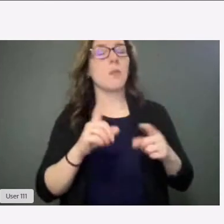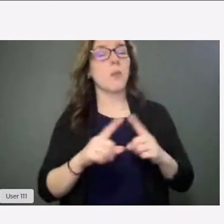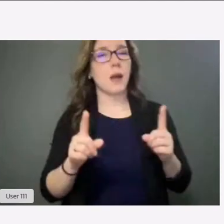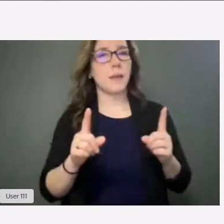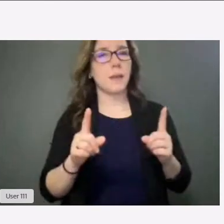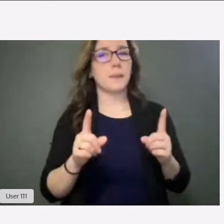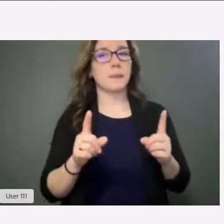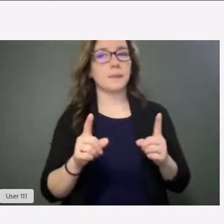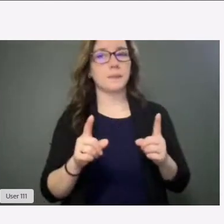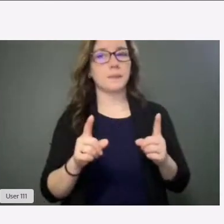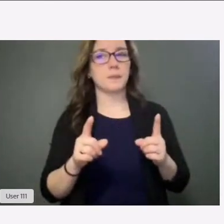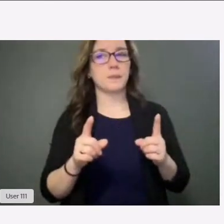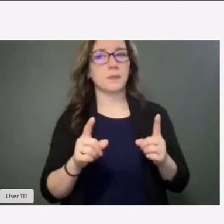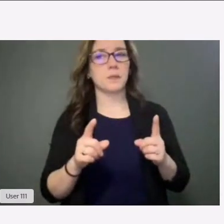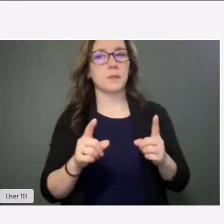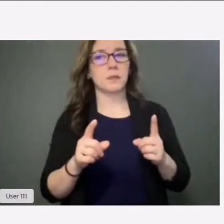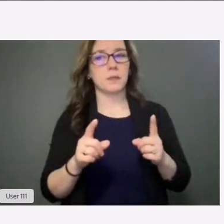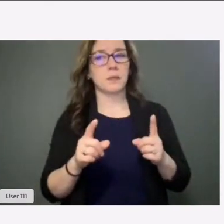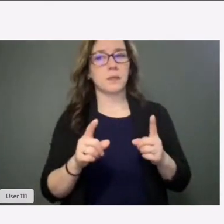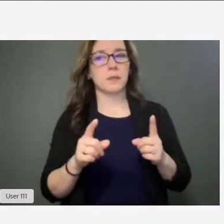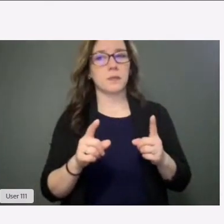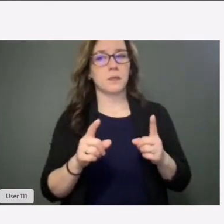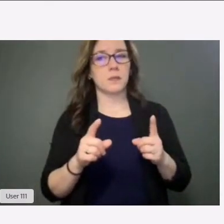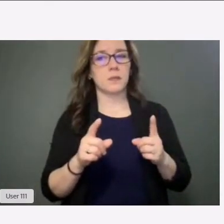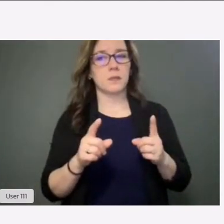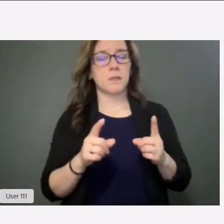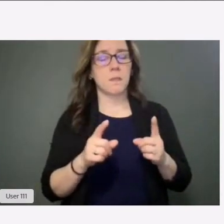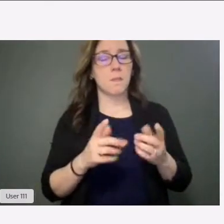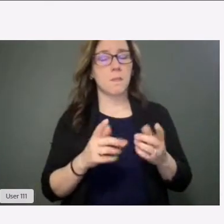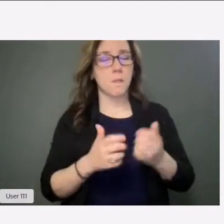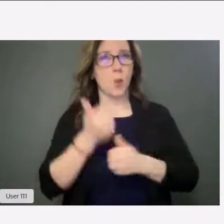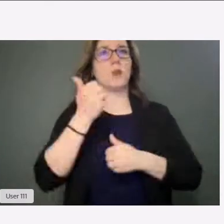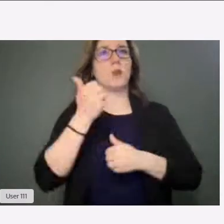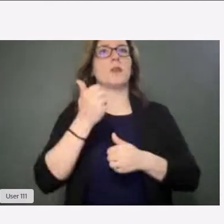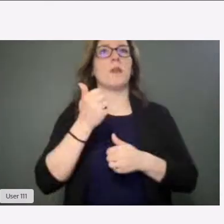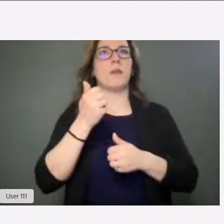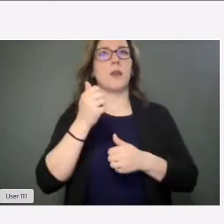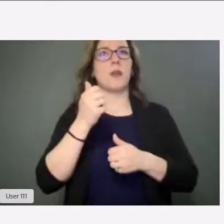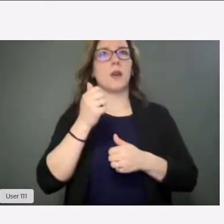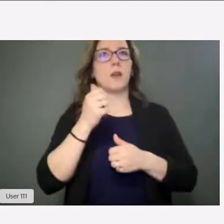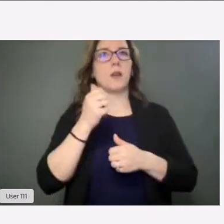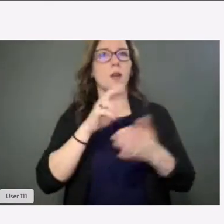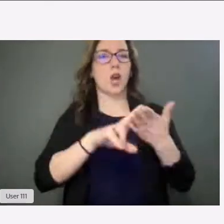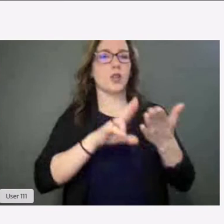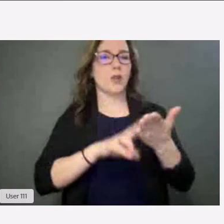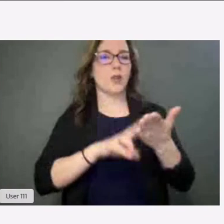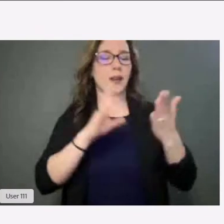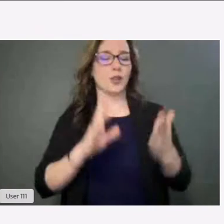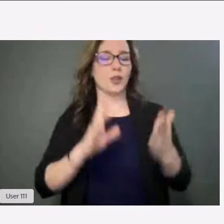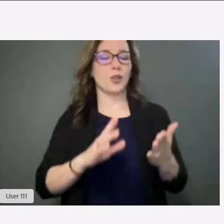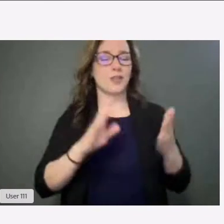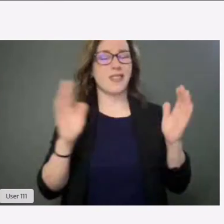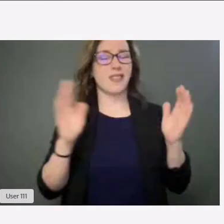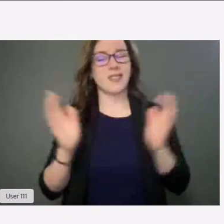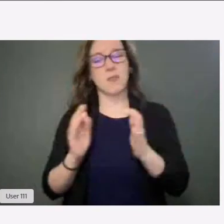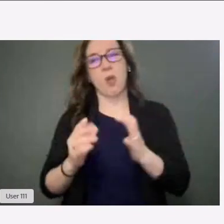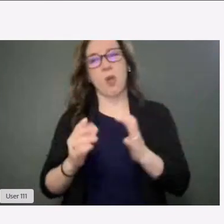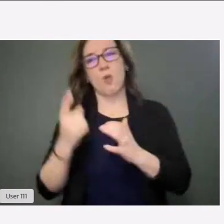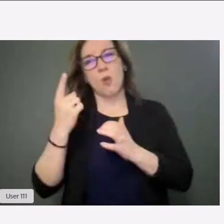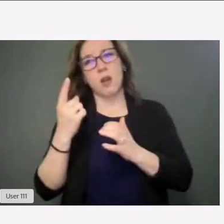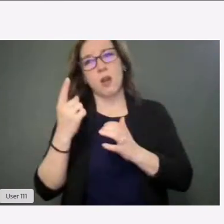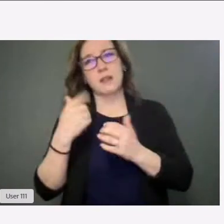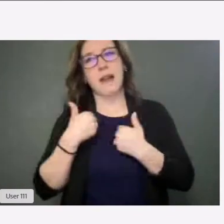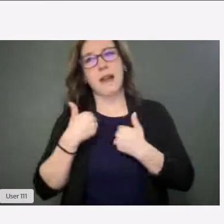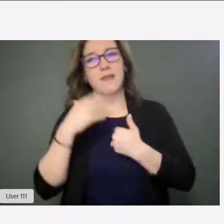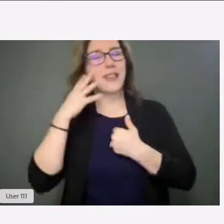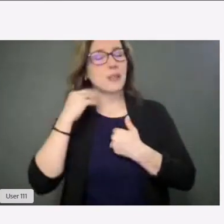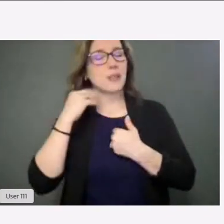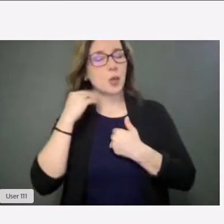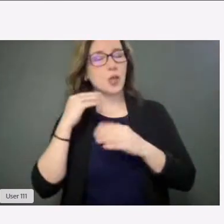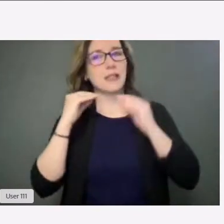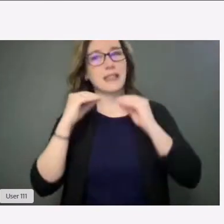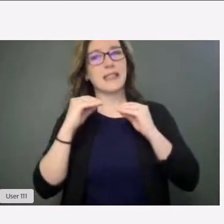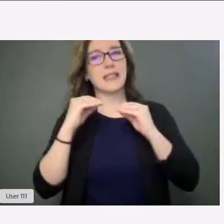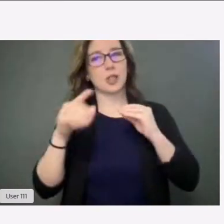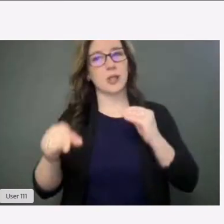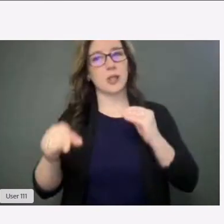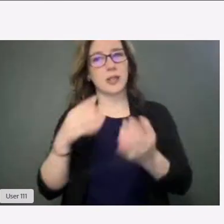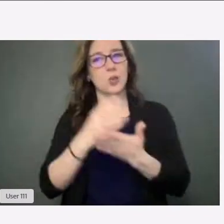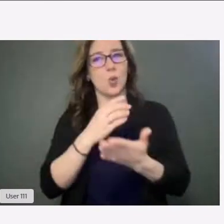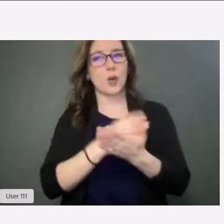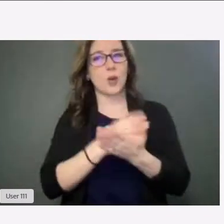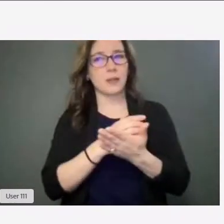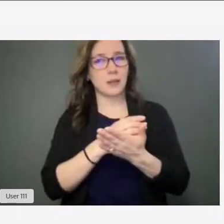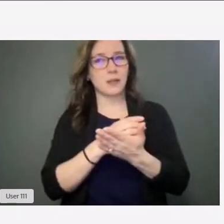would say that most of the major Homeland Security contractors, and even some of the smaller ones, do have experience teaching a lot of these